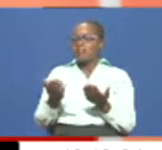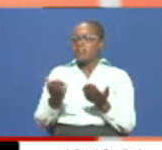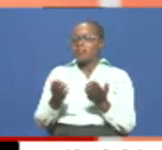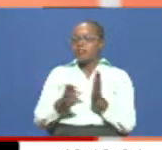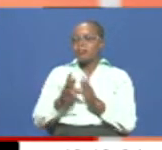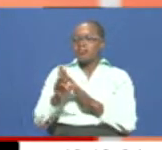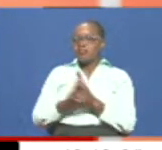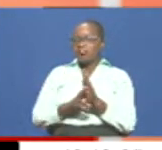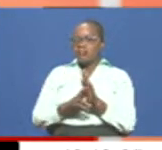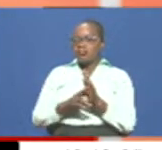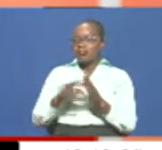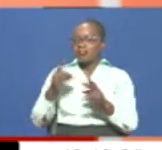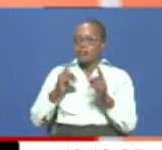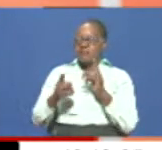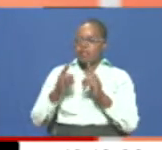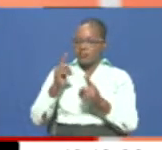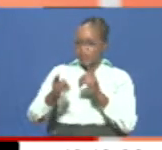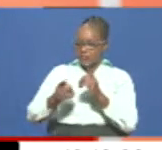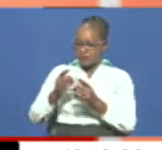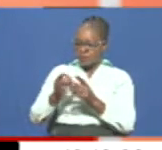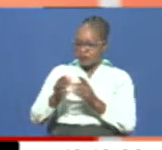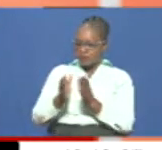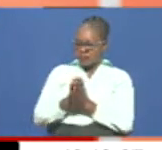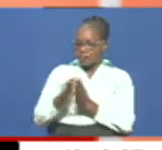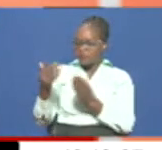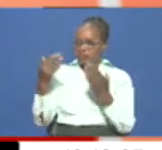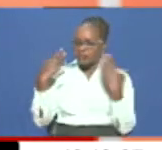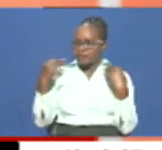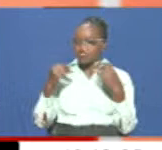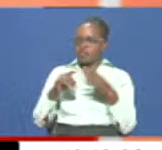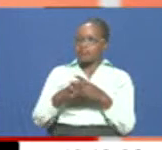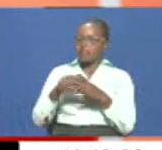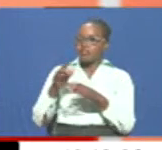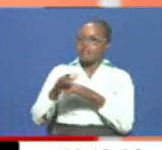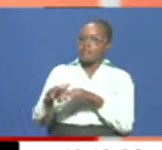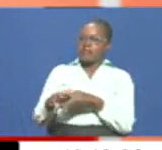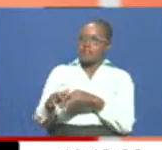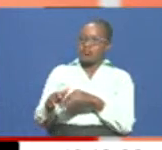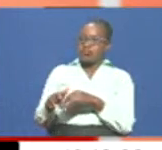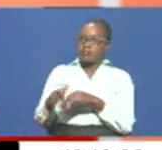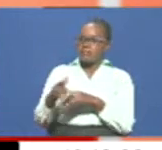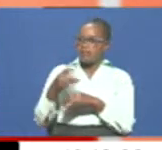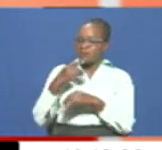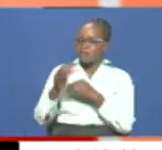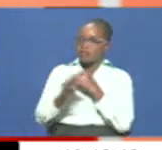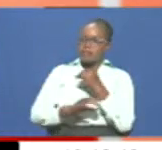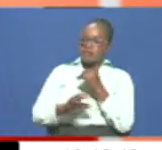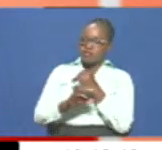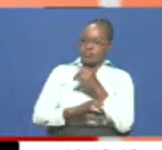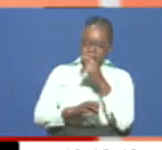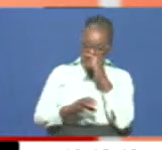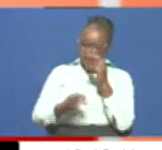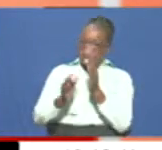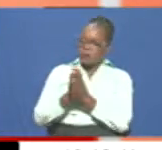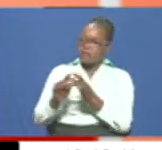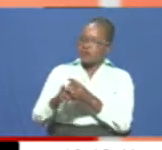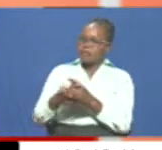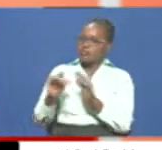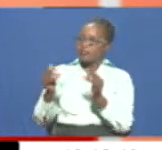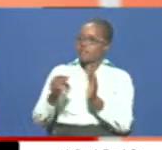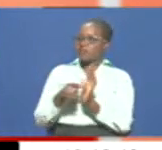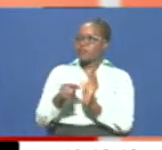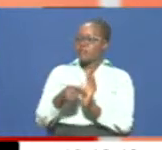athletics, is because other sports, we need to start them at a very early stage. So as a country, we can say, let's start a new page. Let's